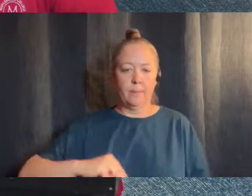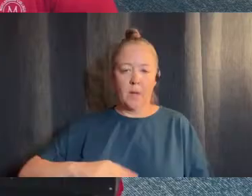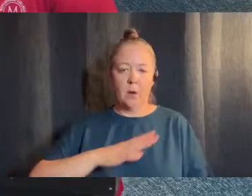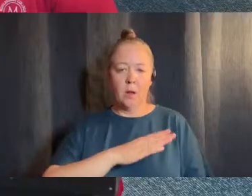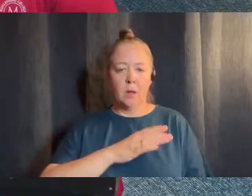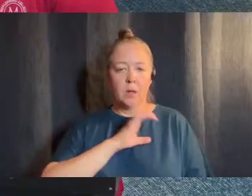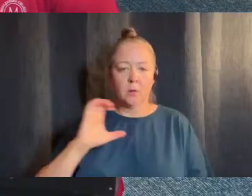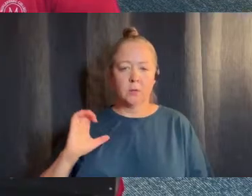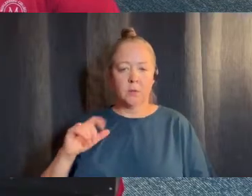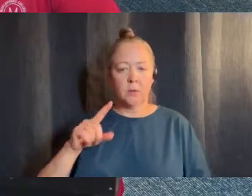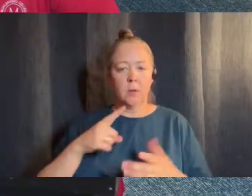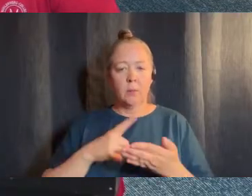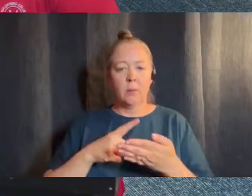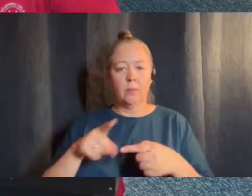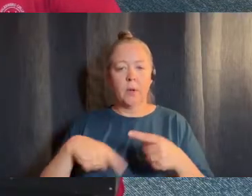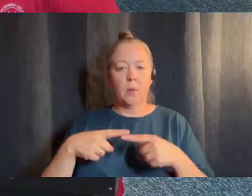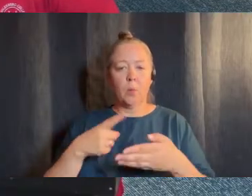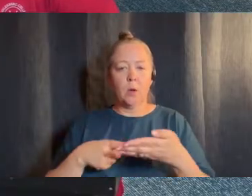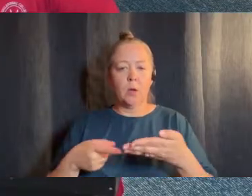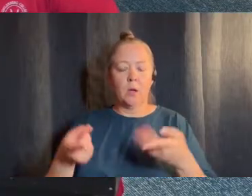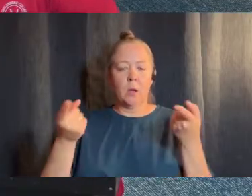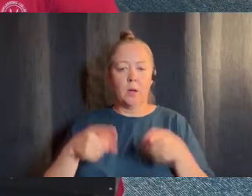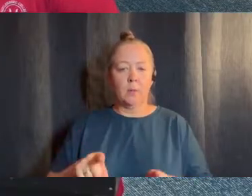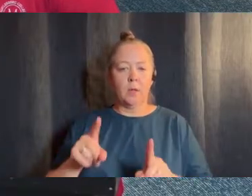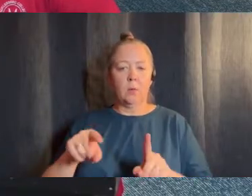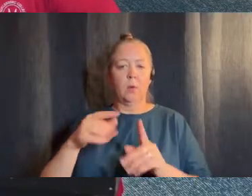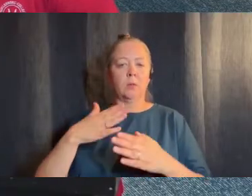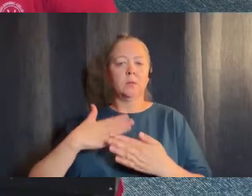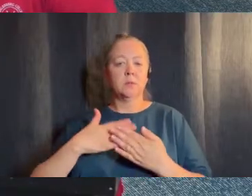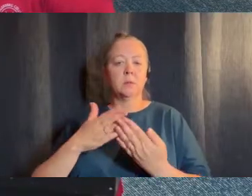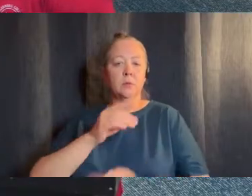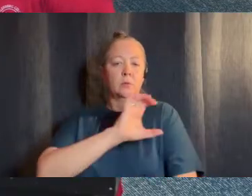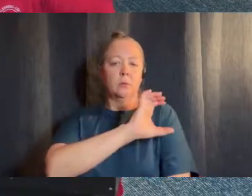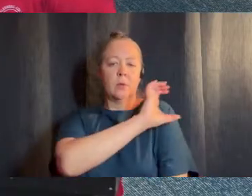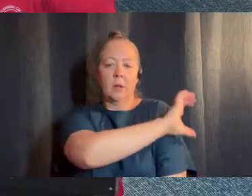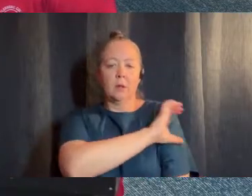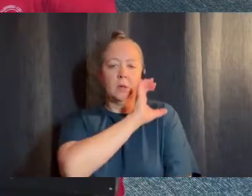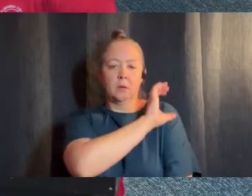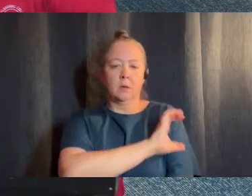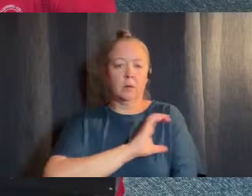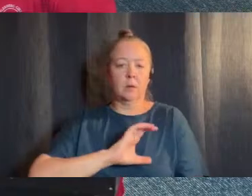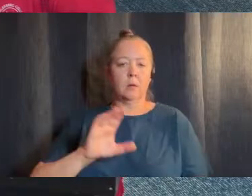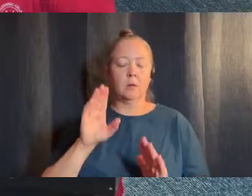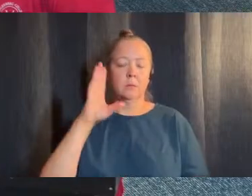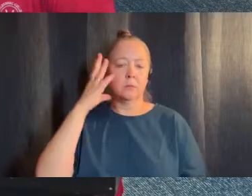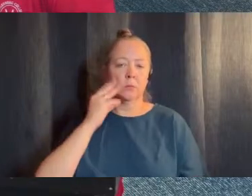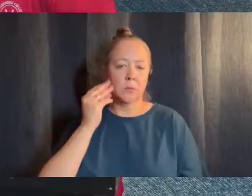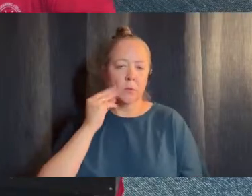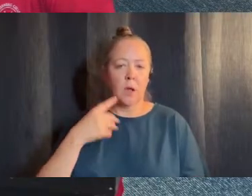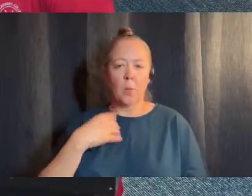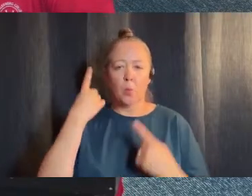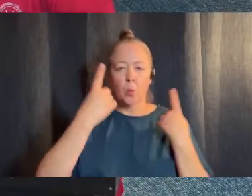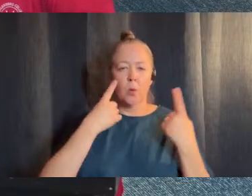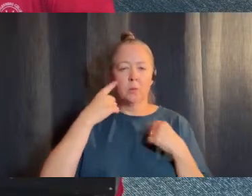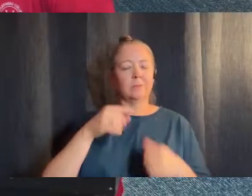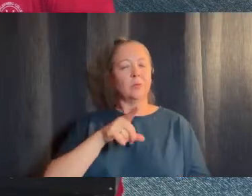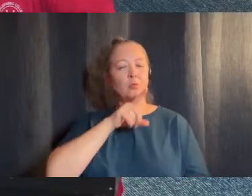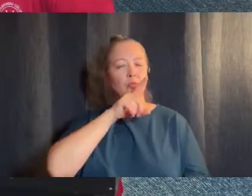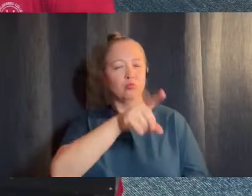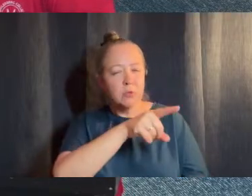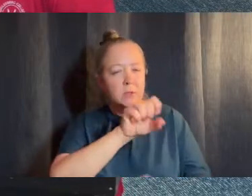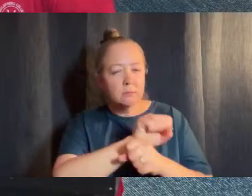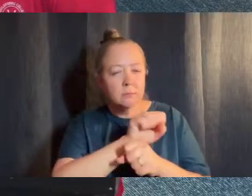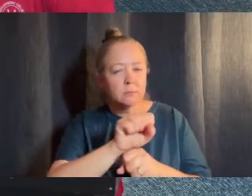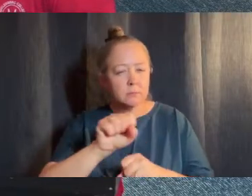As a person with some clinical background, I ask the question, what's the real issue here? I'm concerned that the